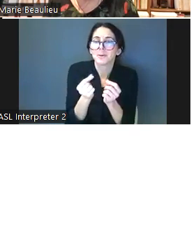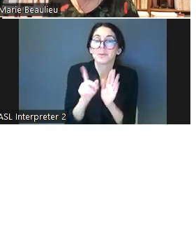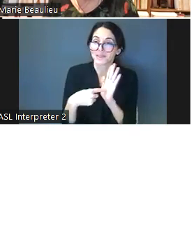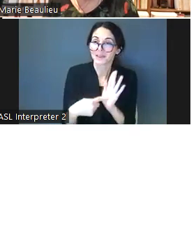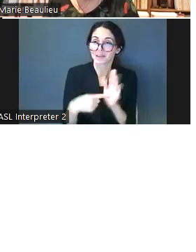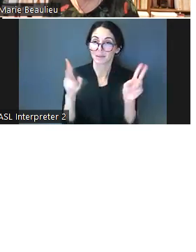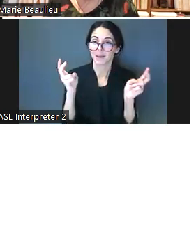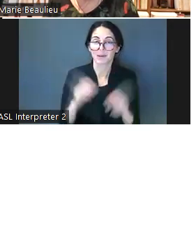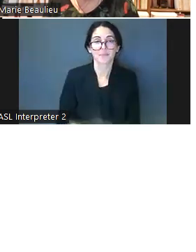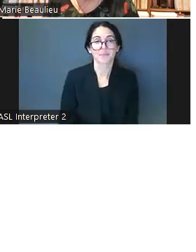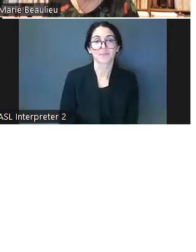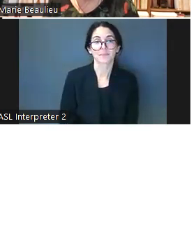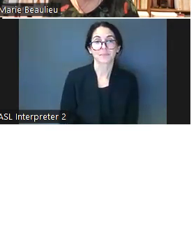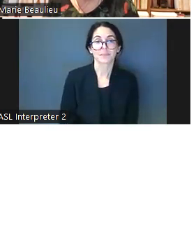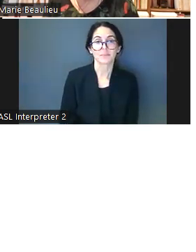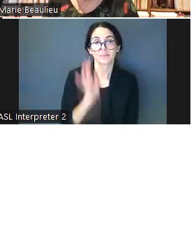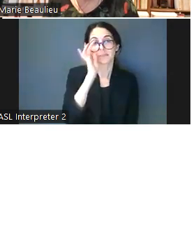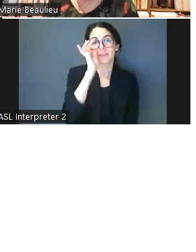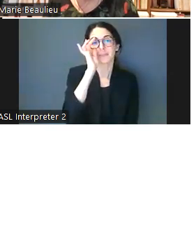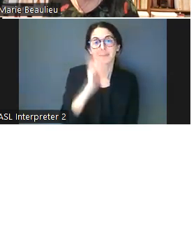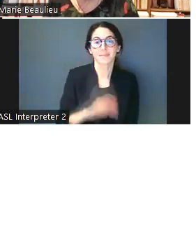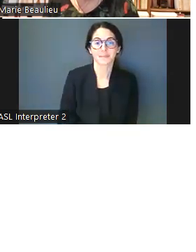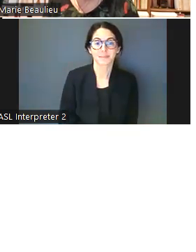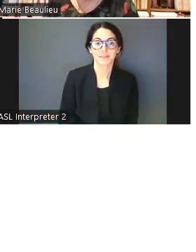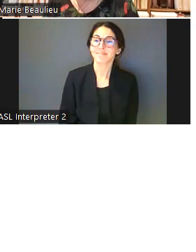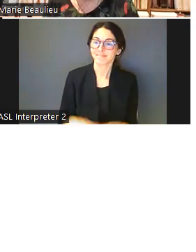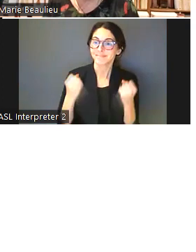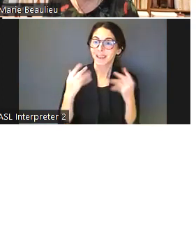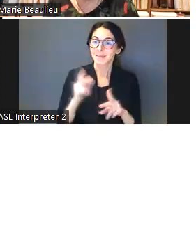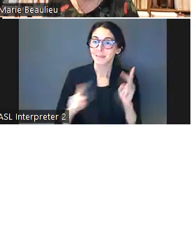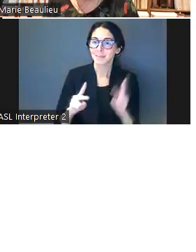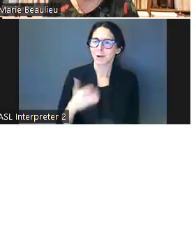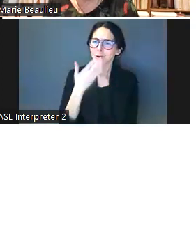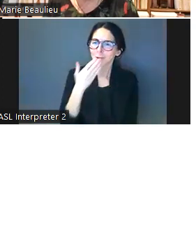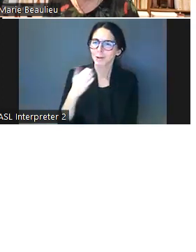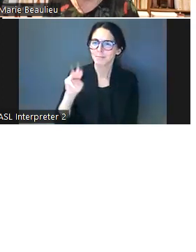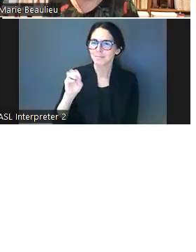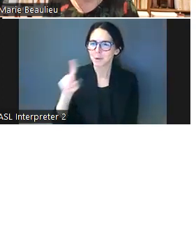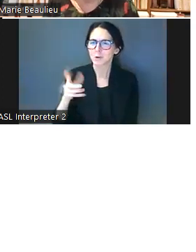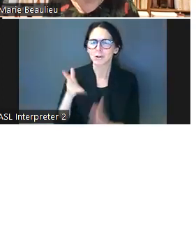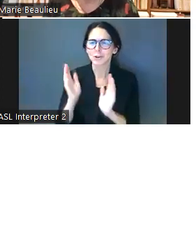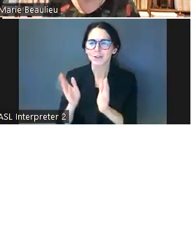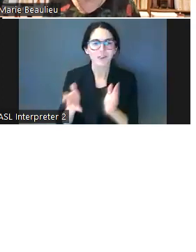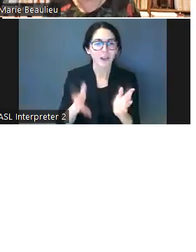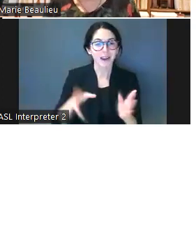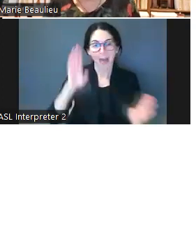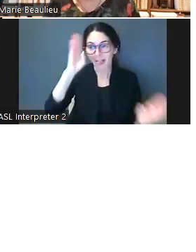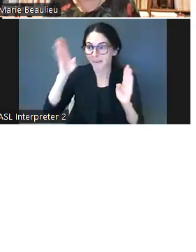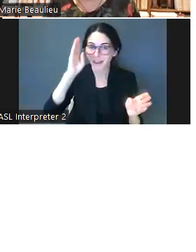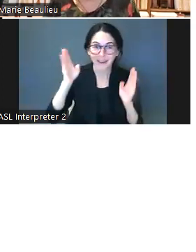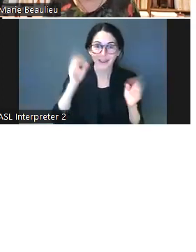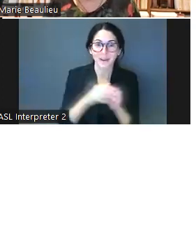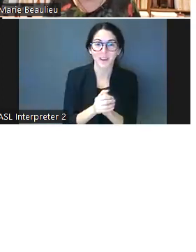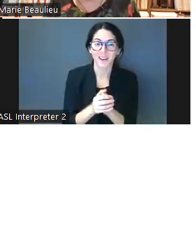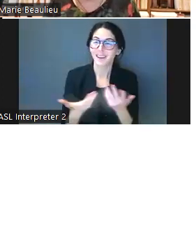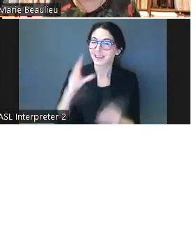says, well, people are in good mood. People are talking to each other. People are saying hello to each other. You know, when you